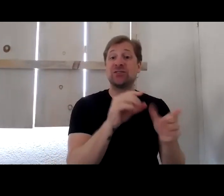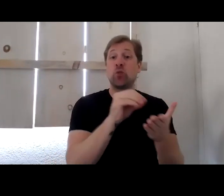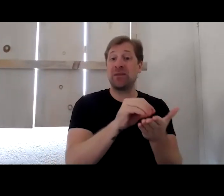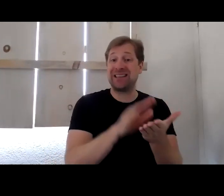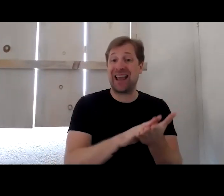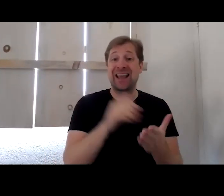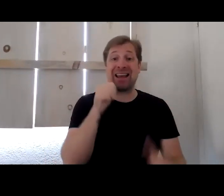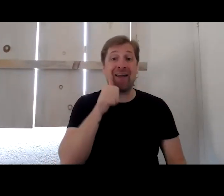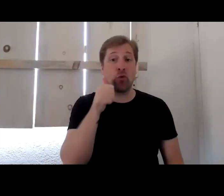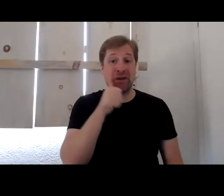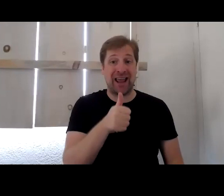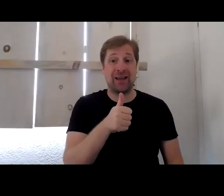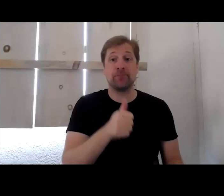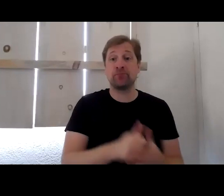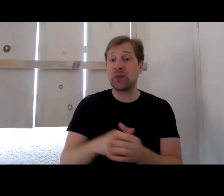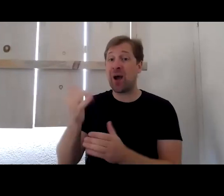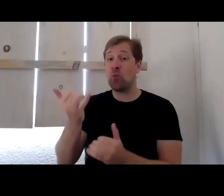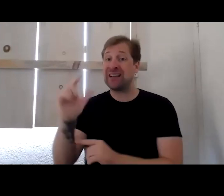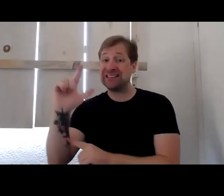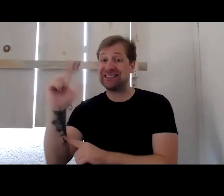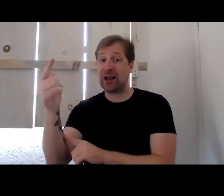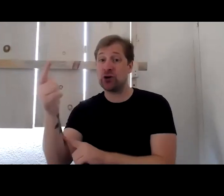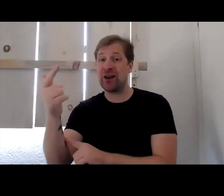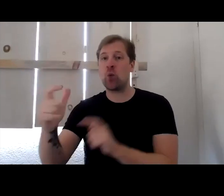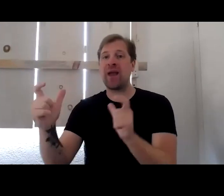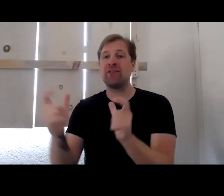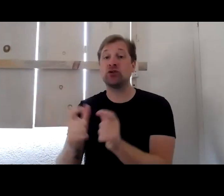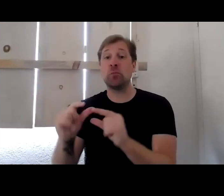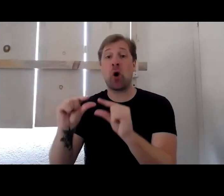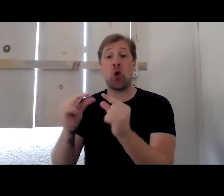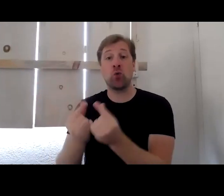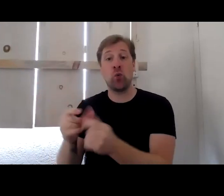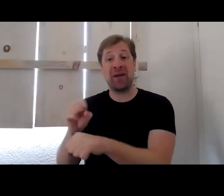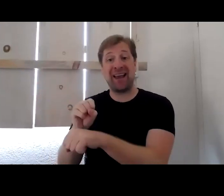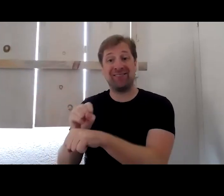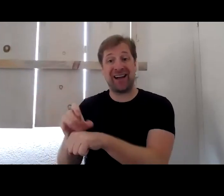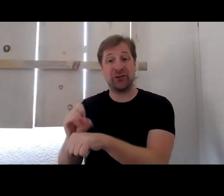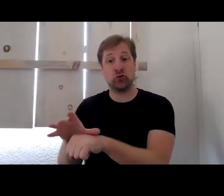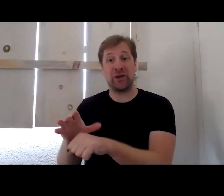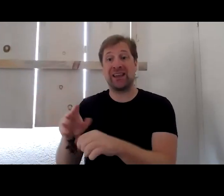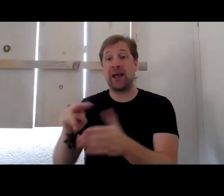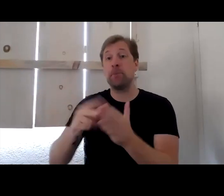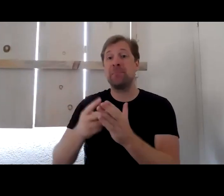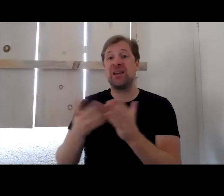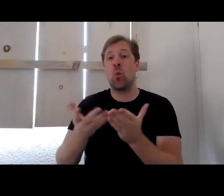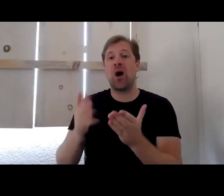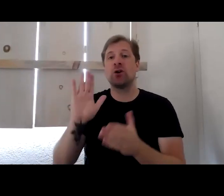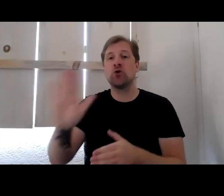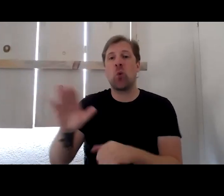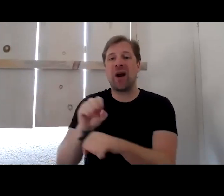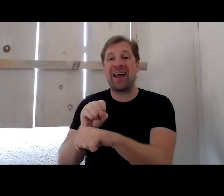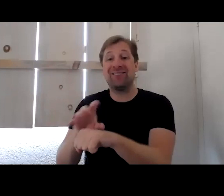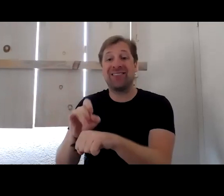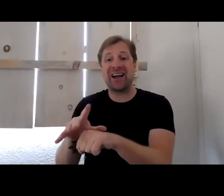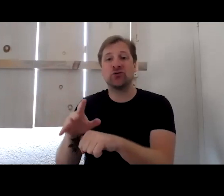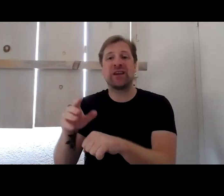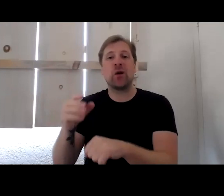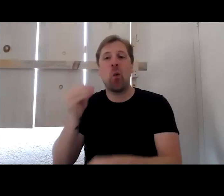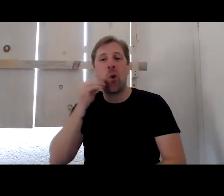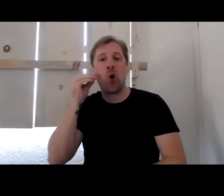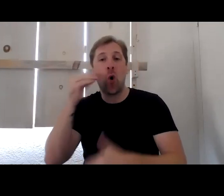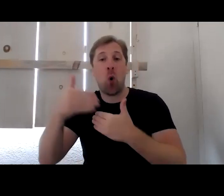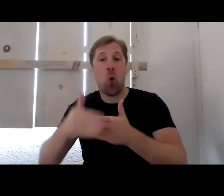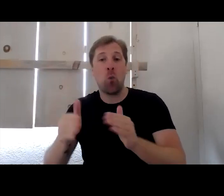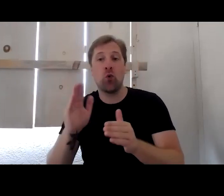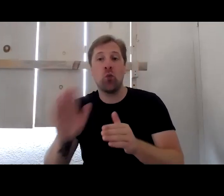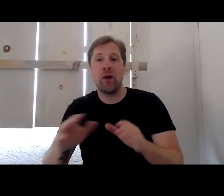to have small group advisories. What this means is that you'll actually be breaking up your advisory or homeroom into 2 smaller sections